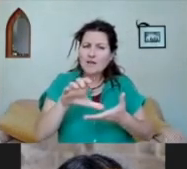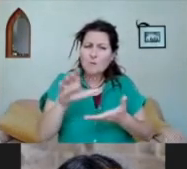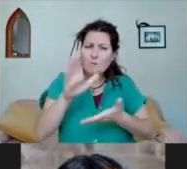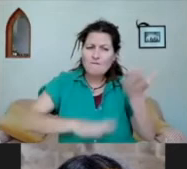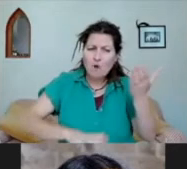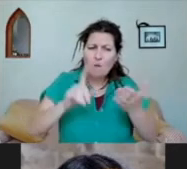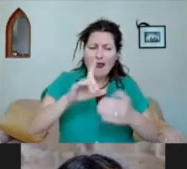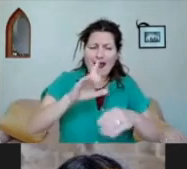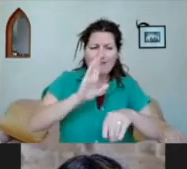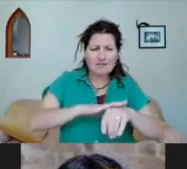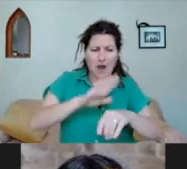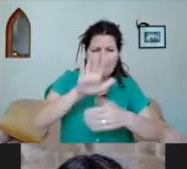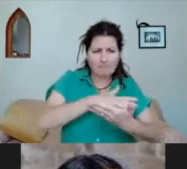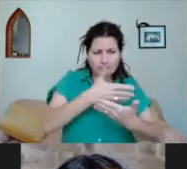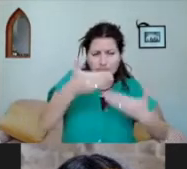Also me, thank you.